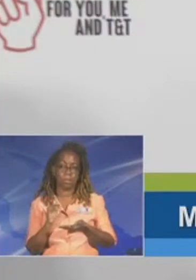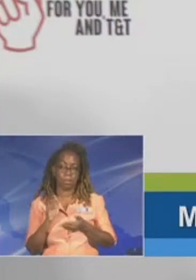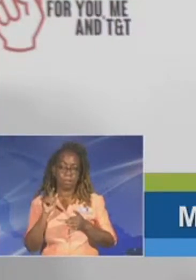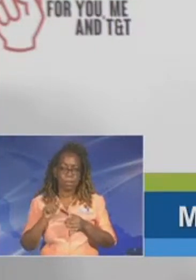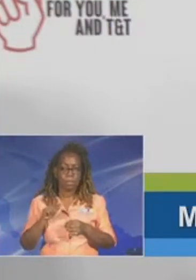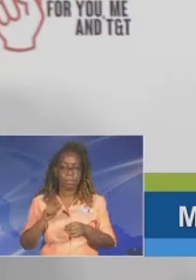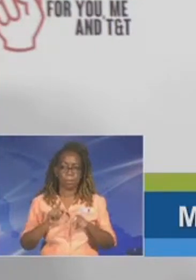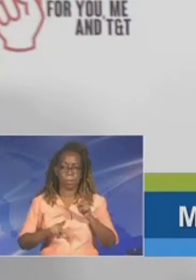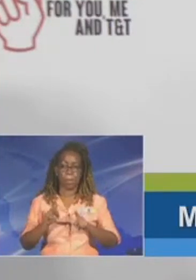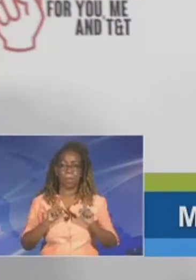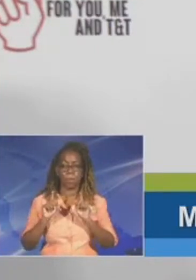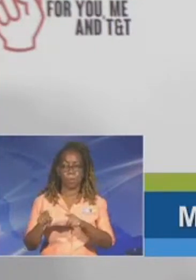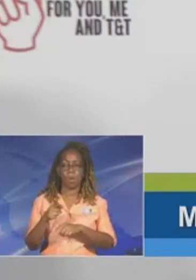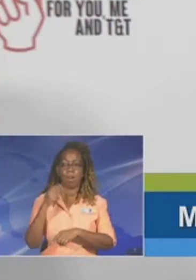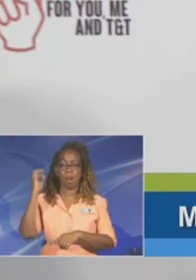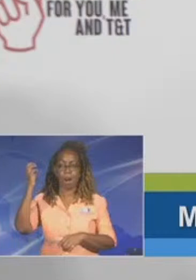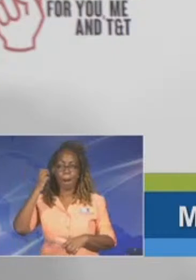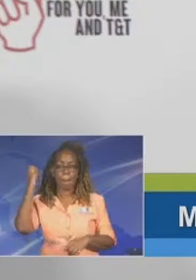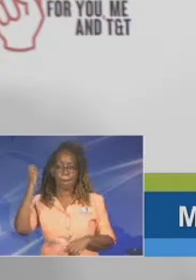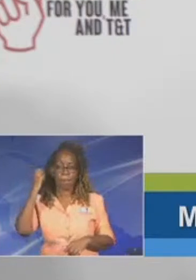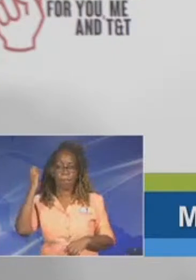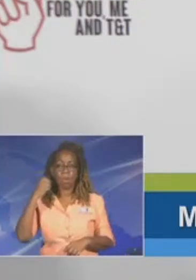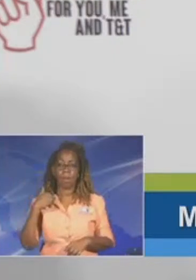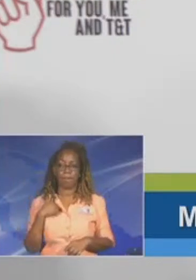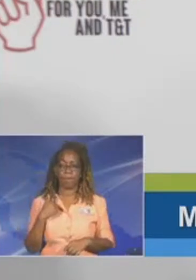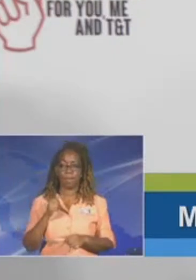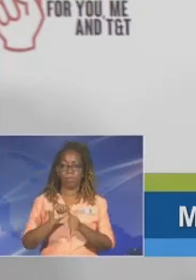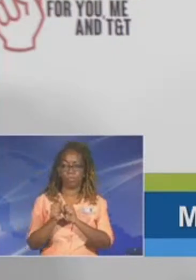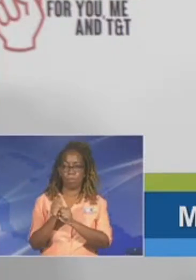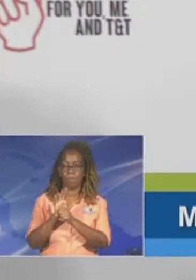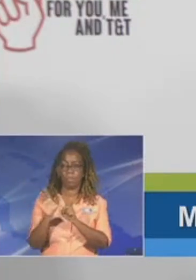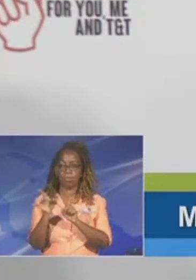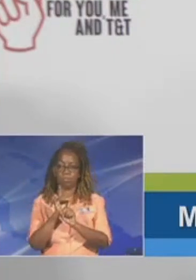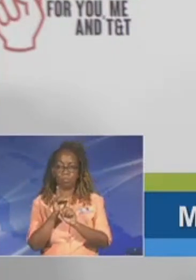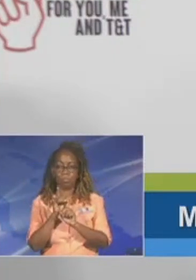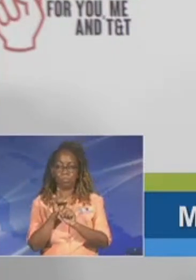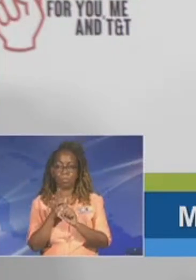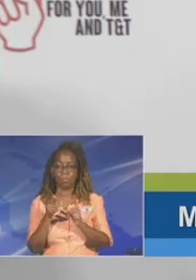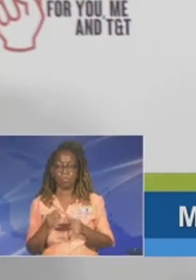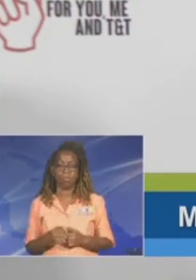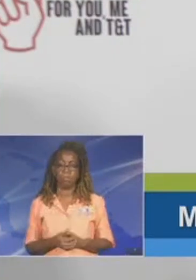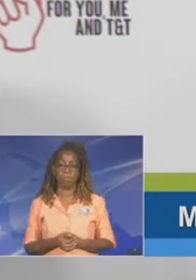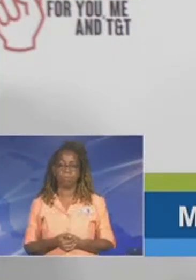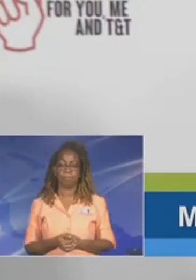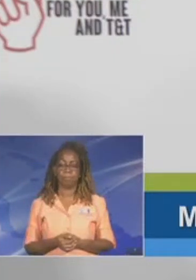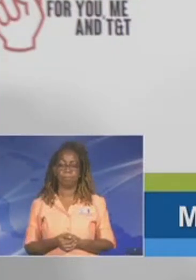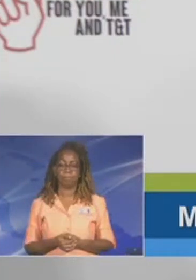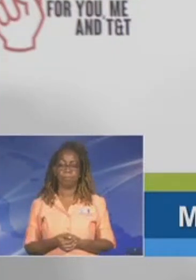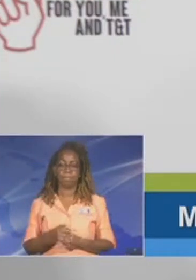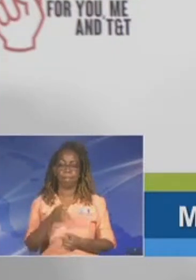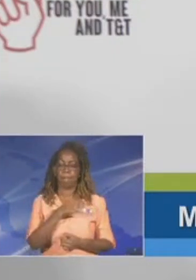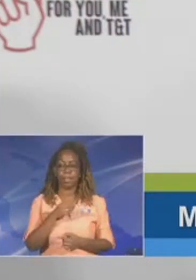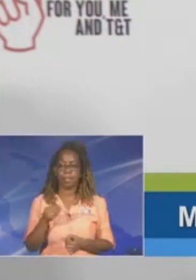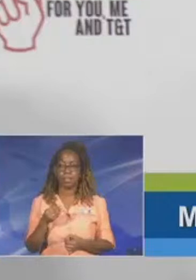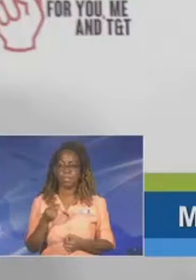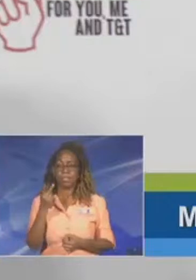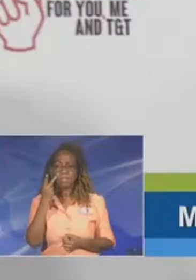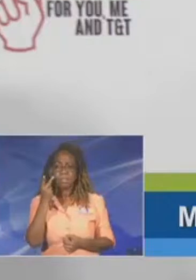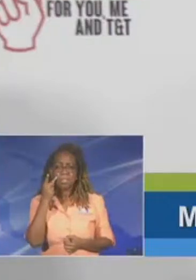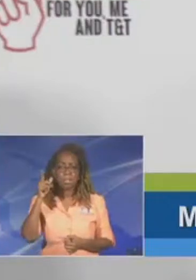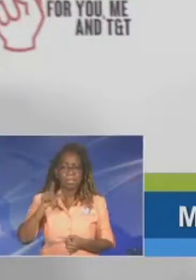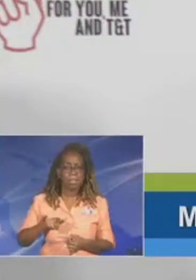emergency departments that are COVID positive. And also we have been seeing a significant lower number